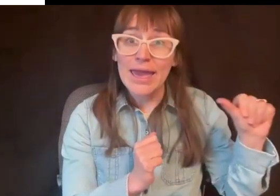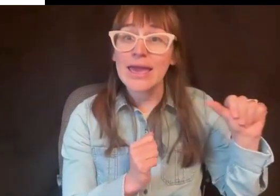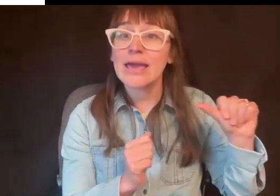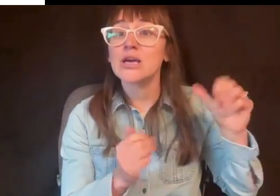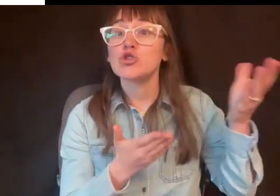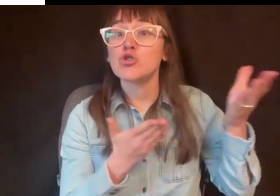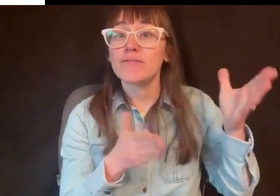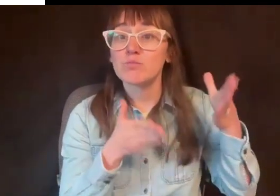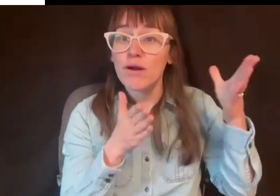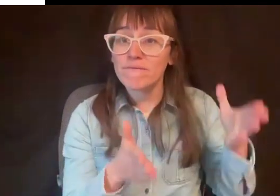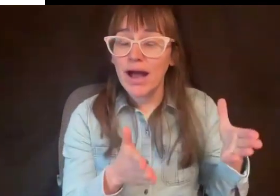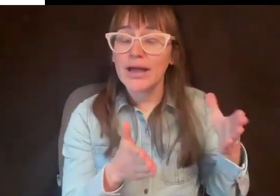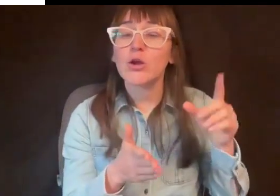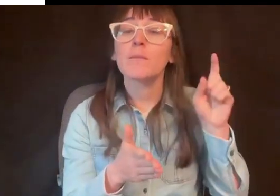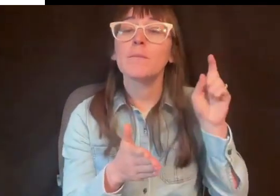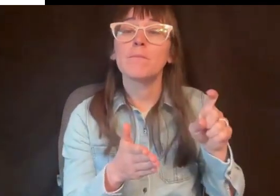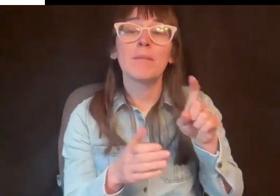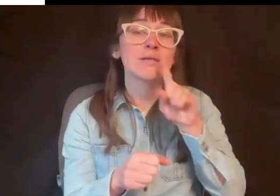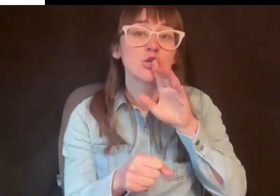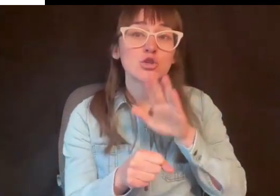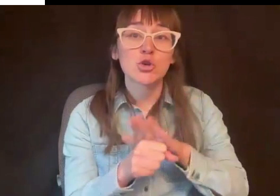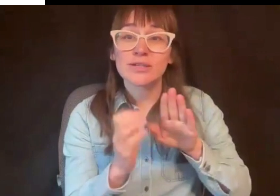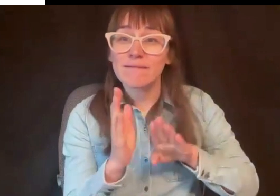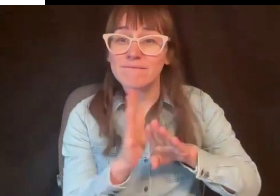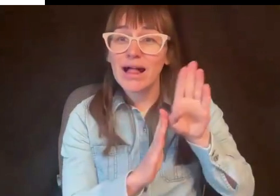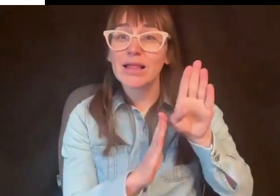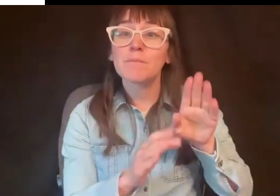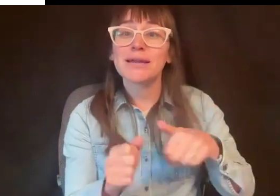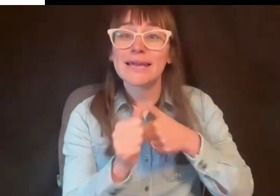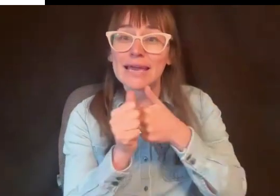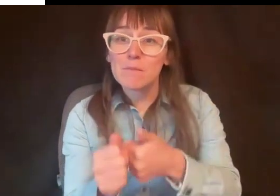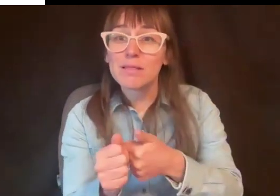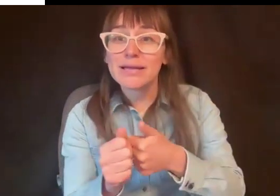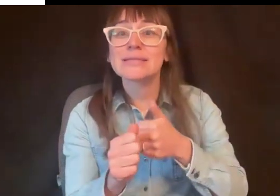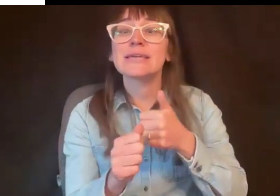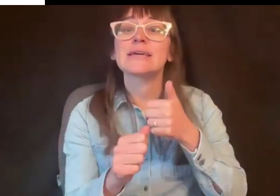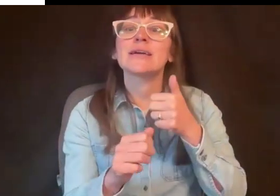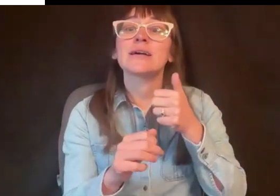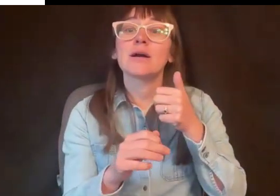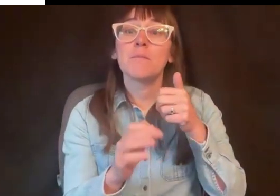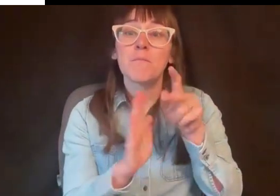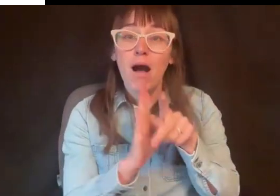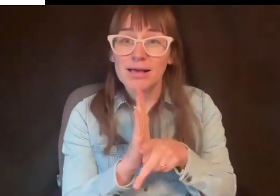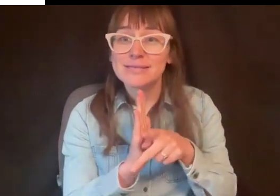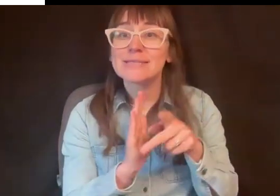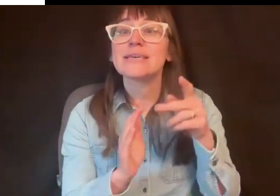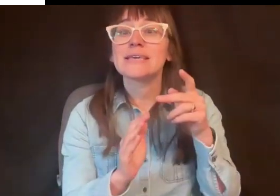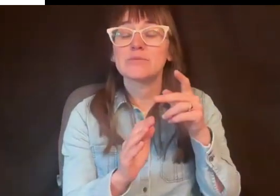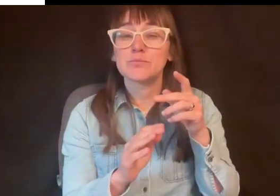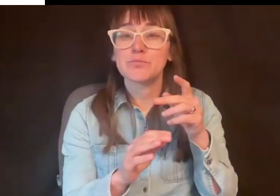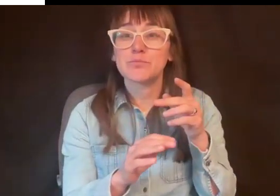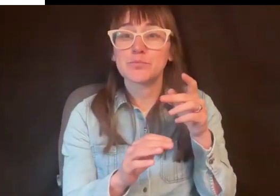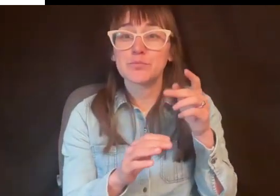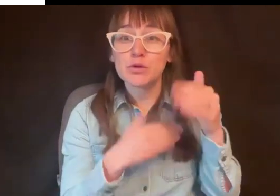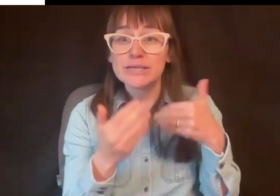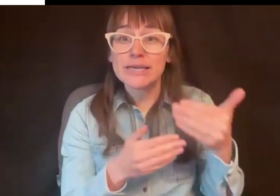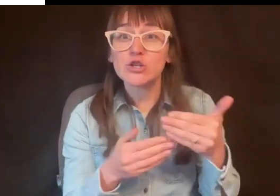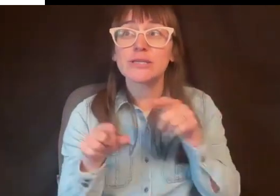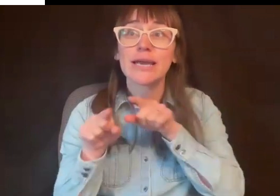to ensure the development and implementation of policies and procedures in accordance with the SUA policies and